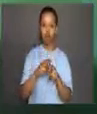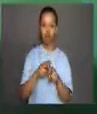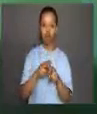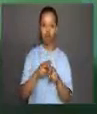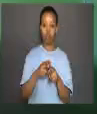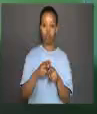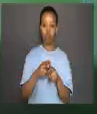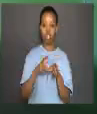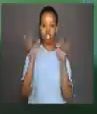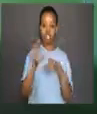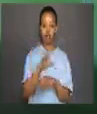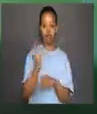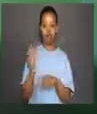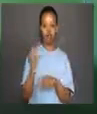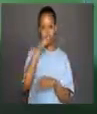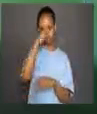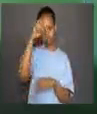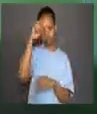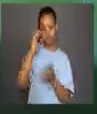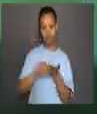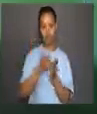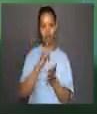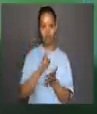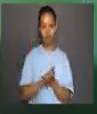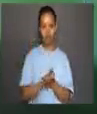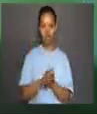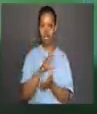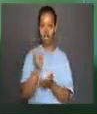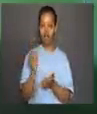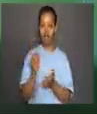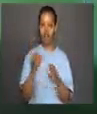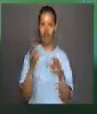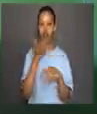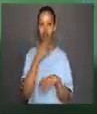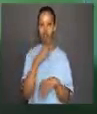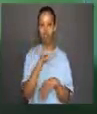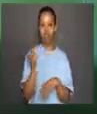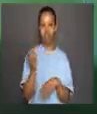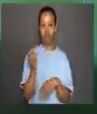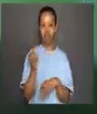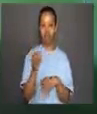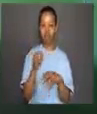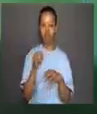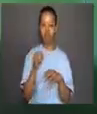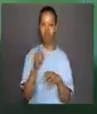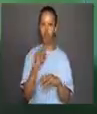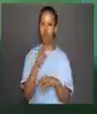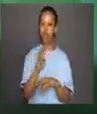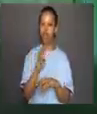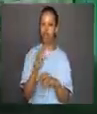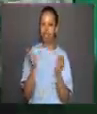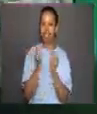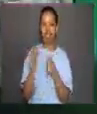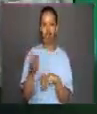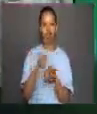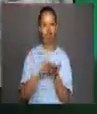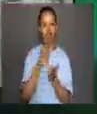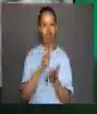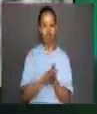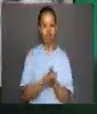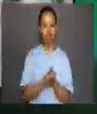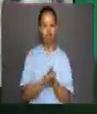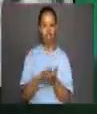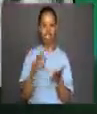summer. It is either hot and humid or very cold.